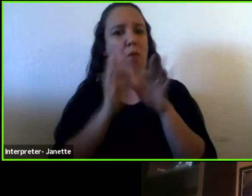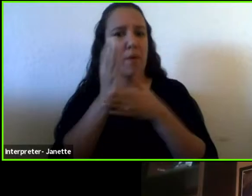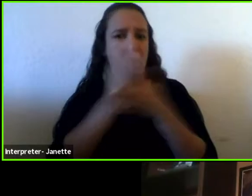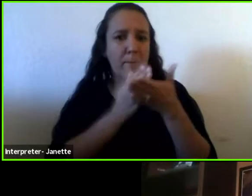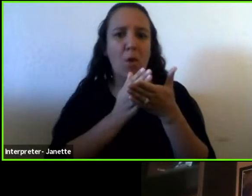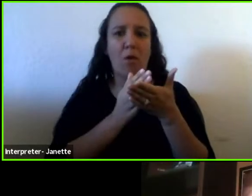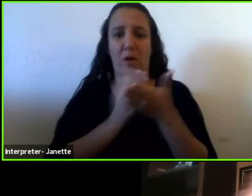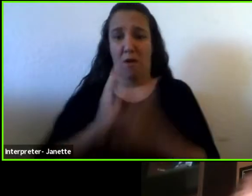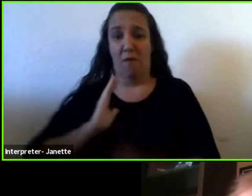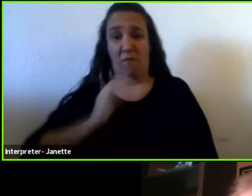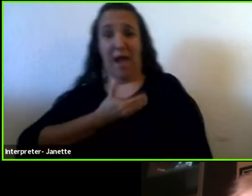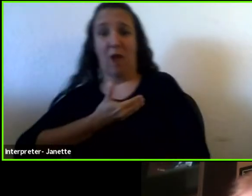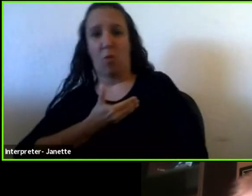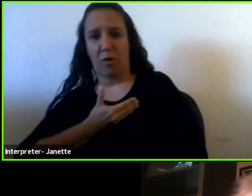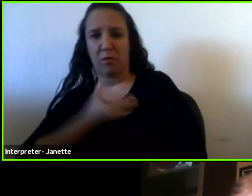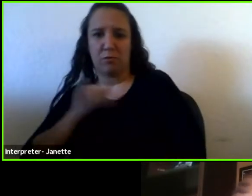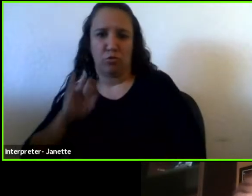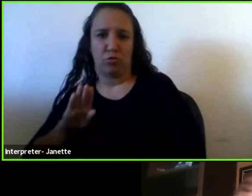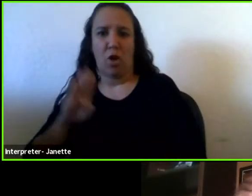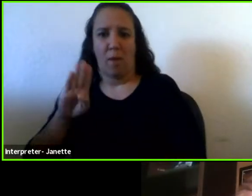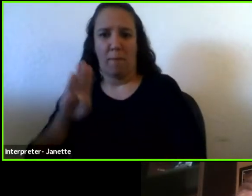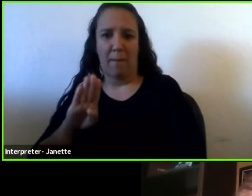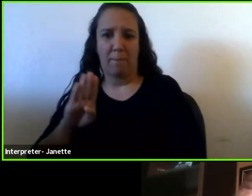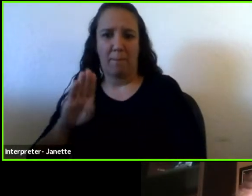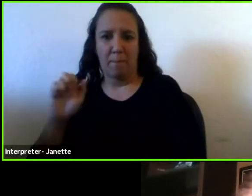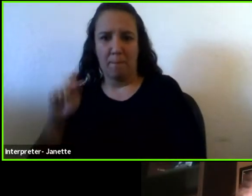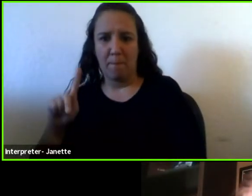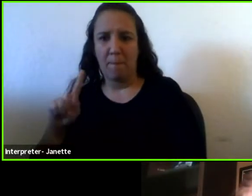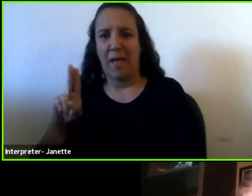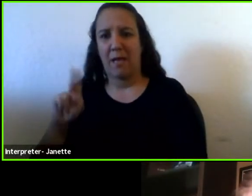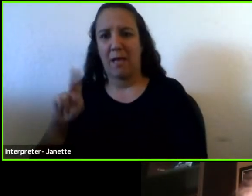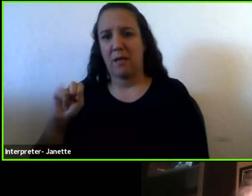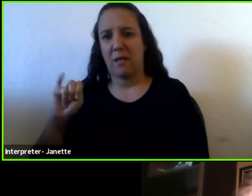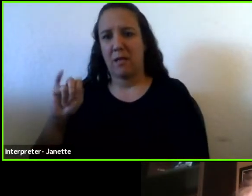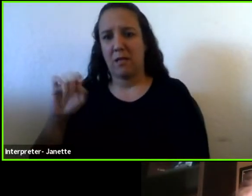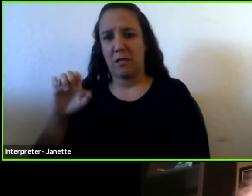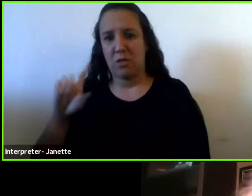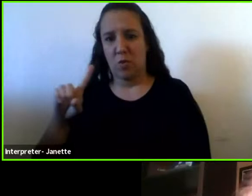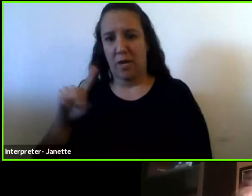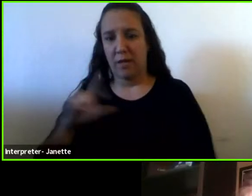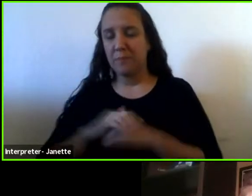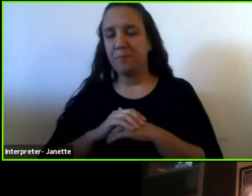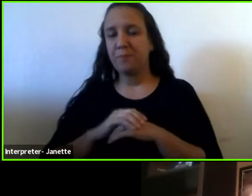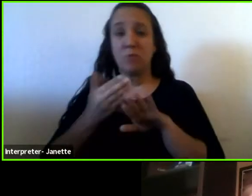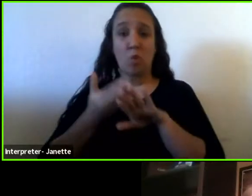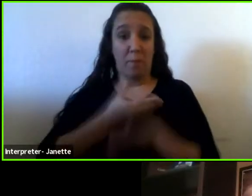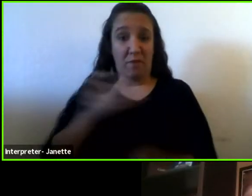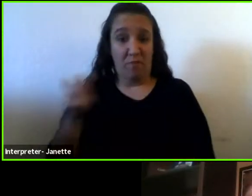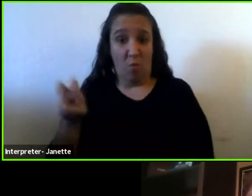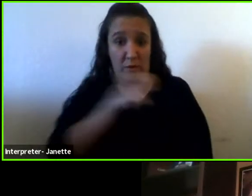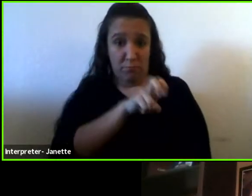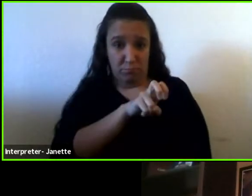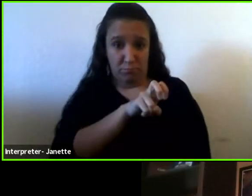United. So I'm going to just share a few thoughts before I hand it off to